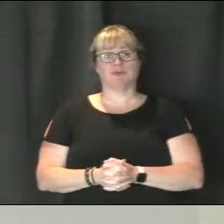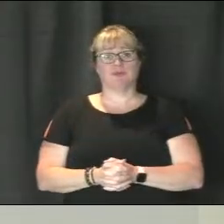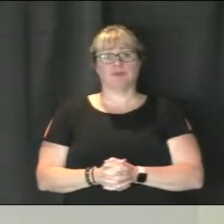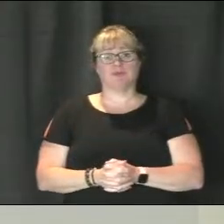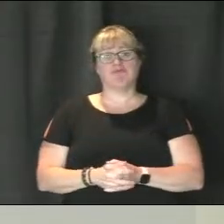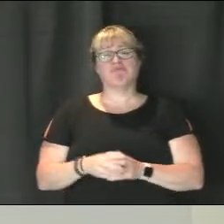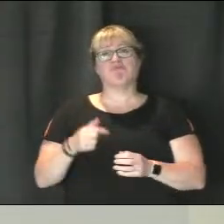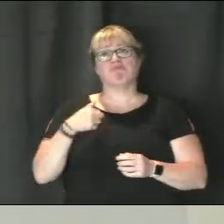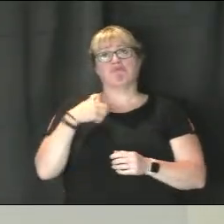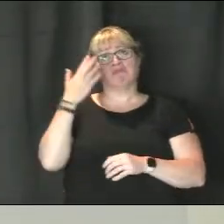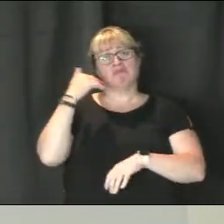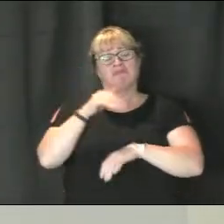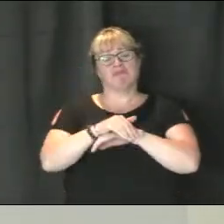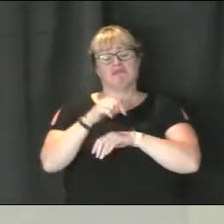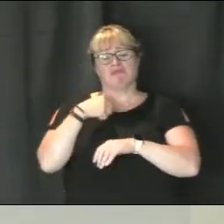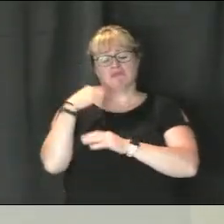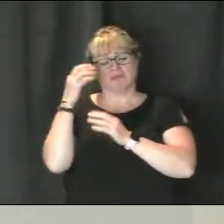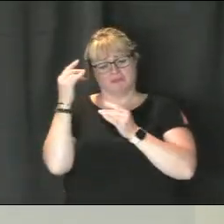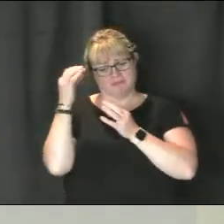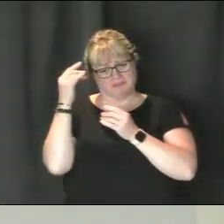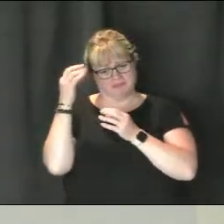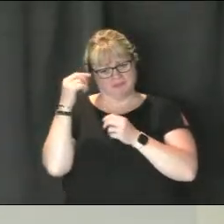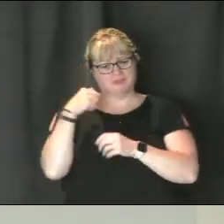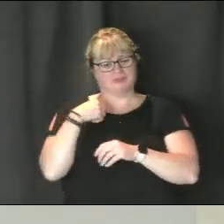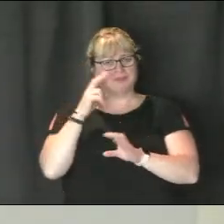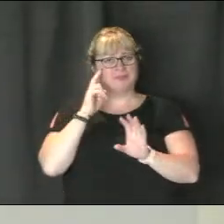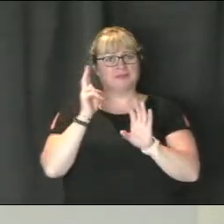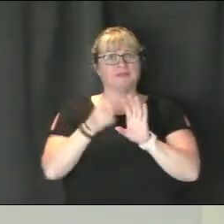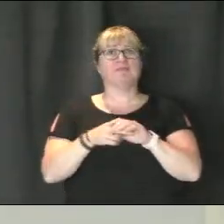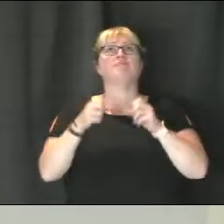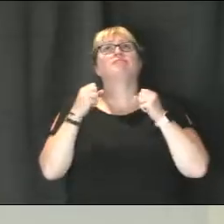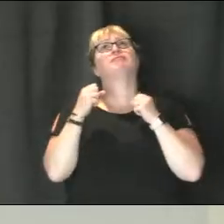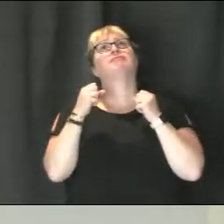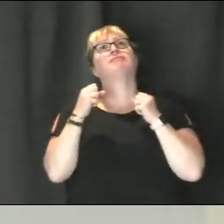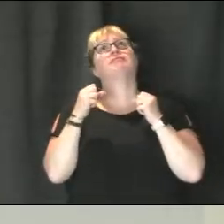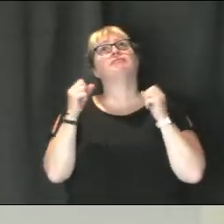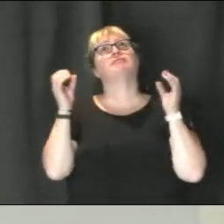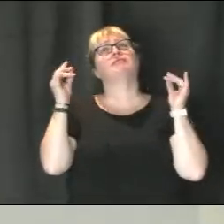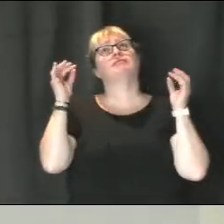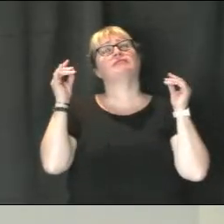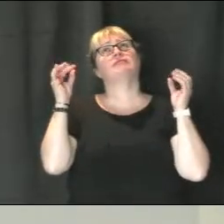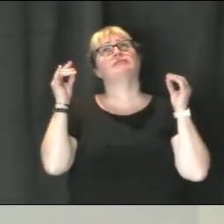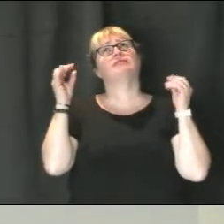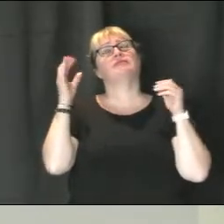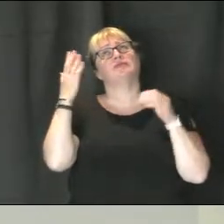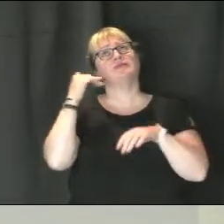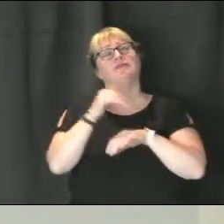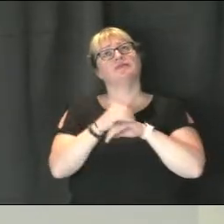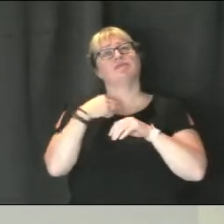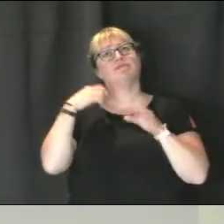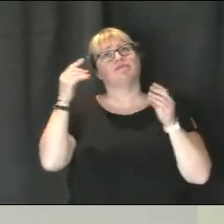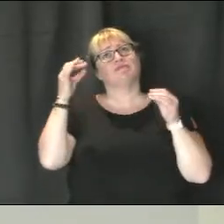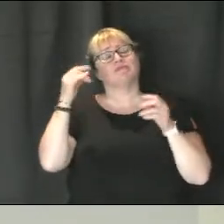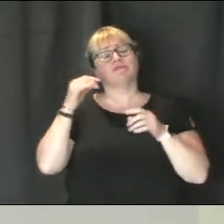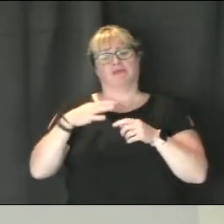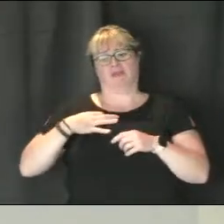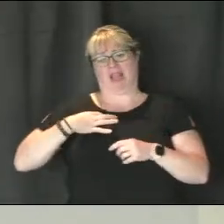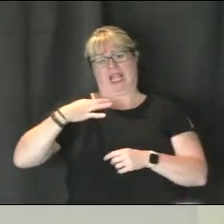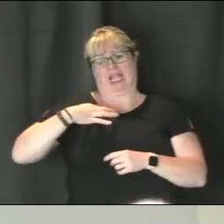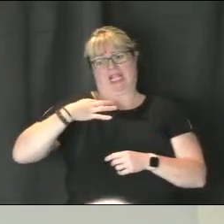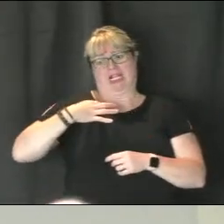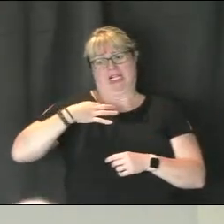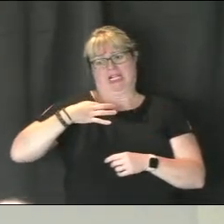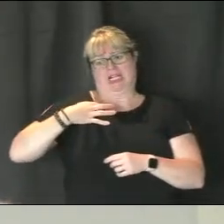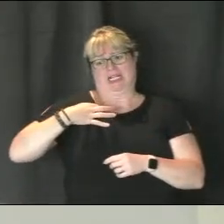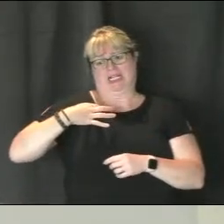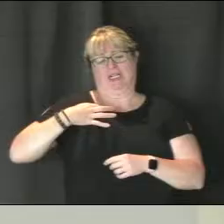I was thinking last night, I do a lot of thinking while I'm in bed. I was thinking to myself last night about volunteerism,